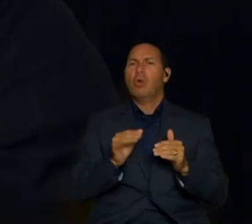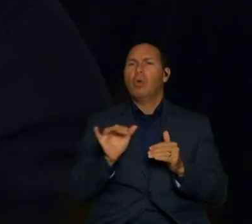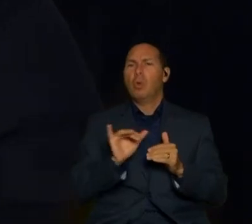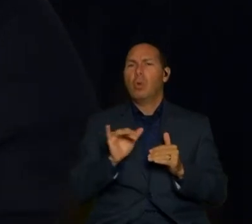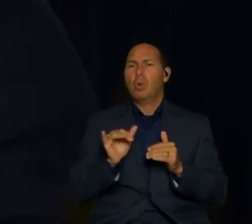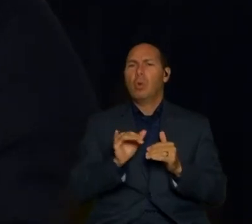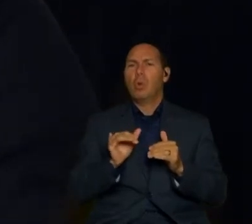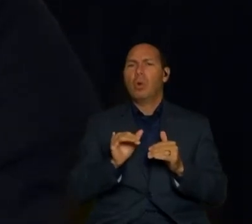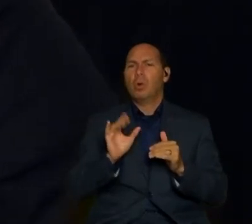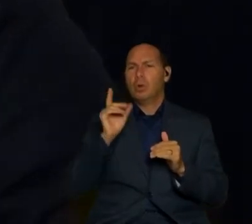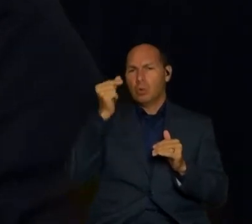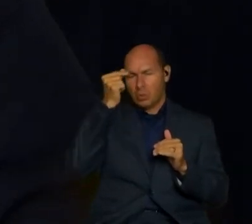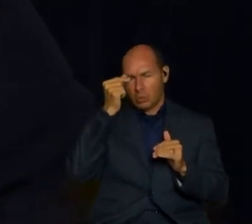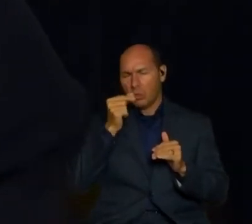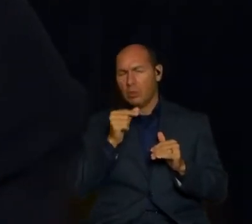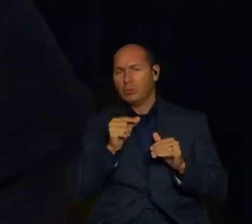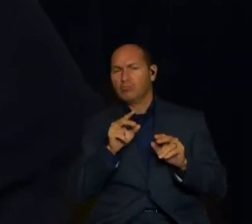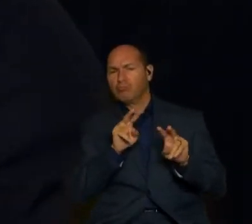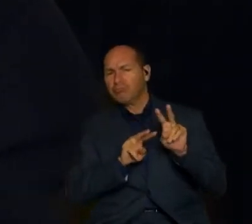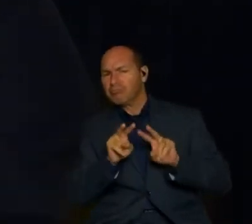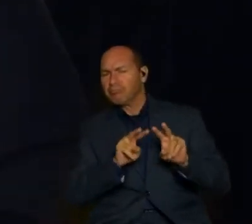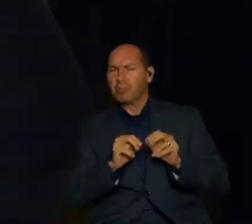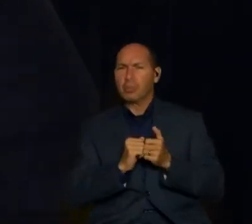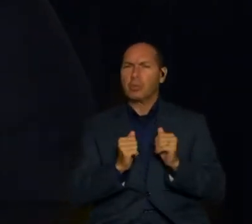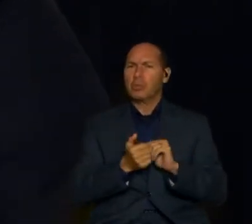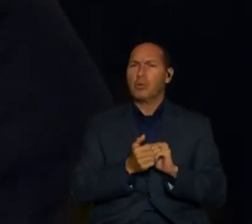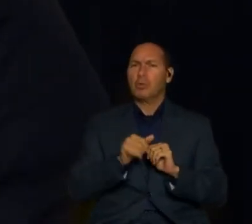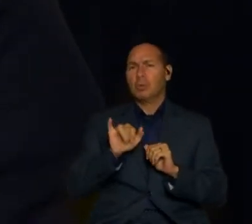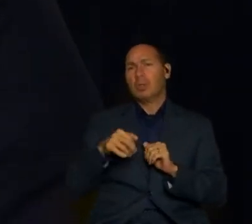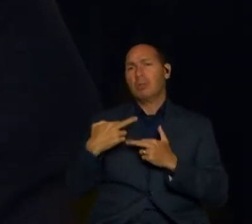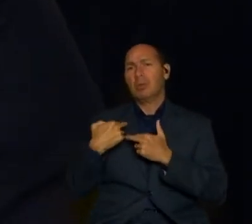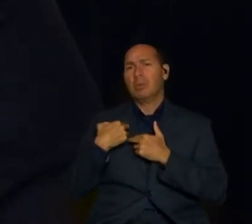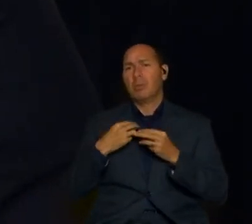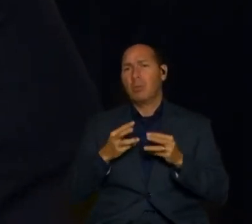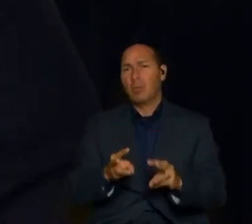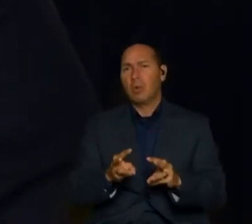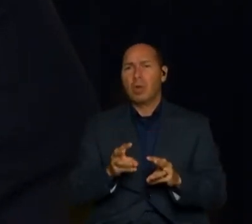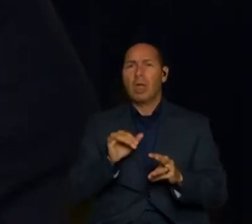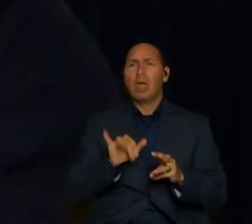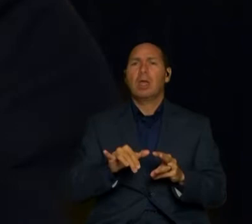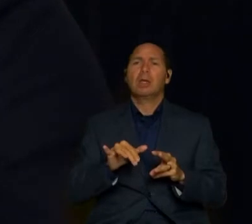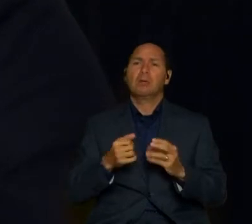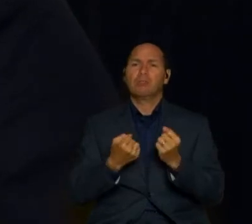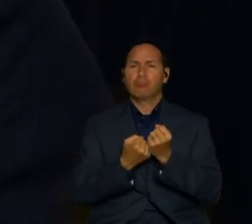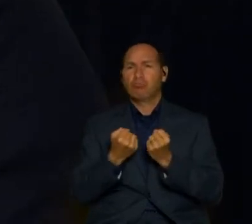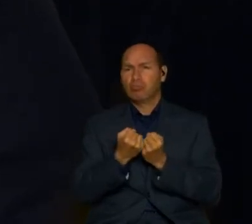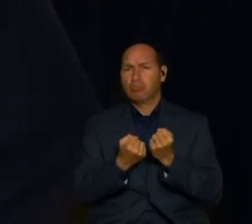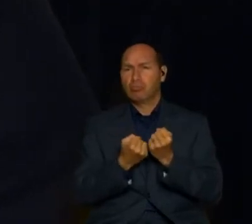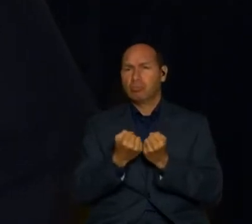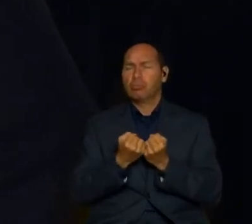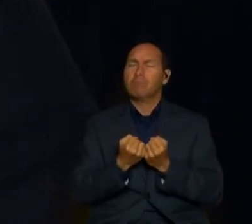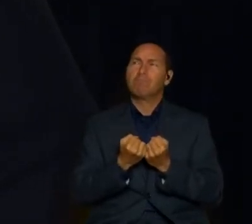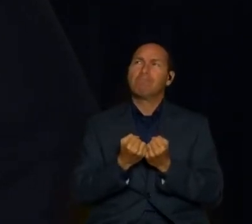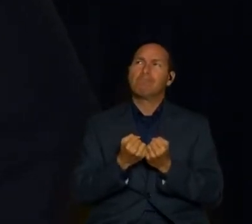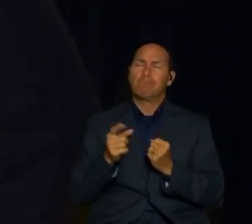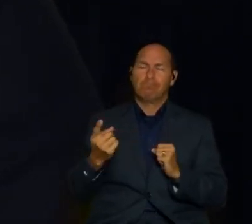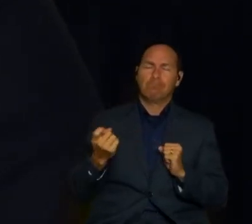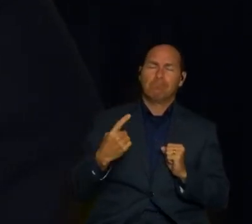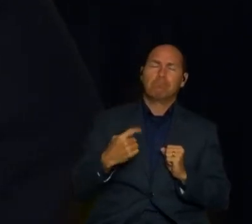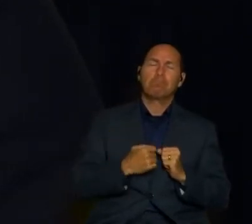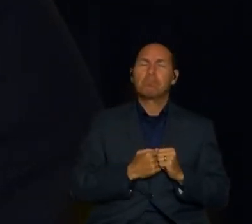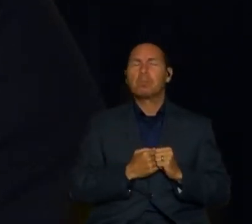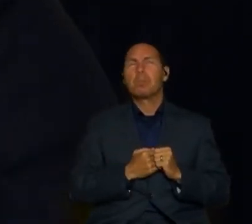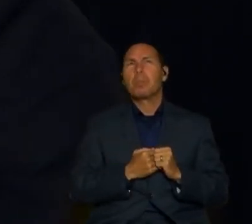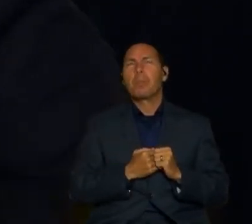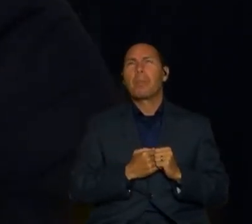doing it in a fiscally responsible way. So that collaboration has included many other parts. To your question, why was it important